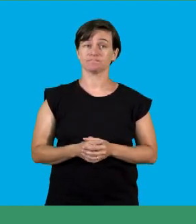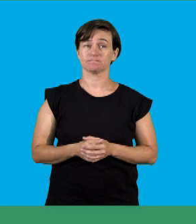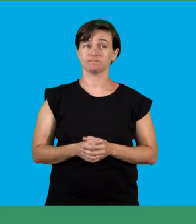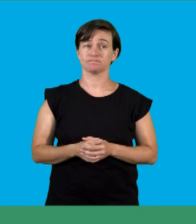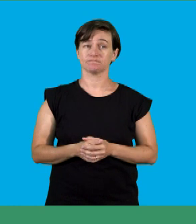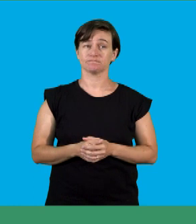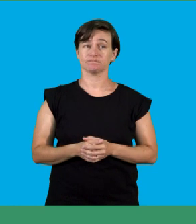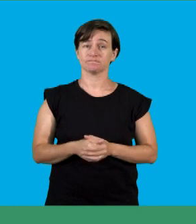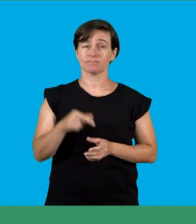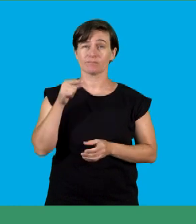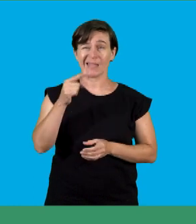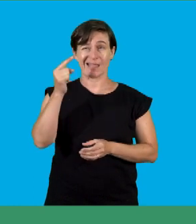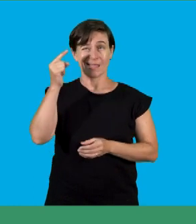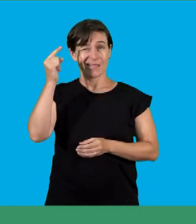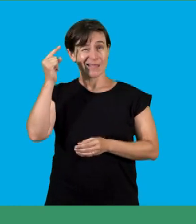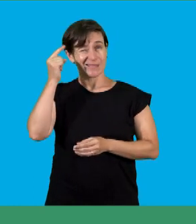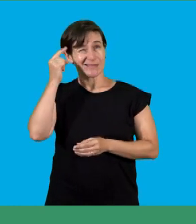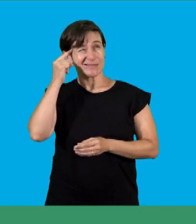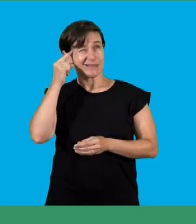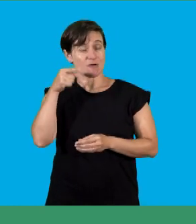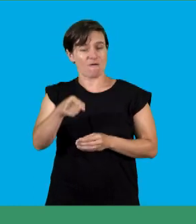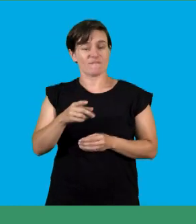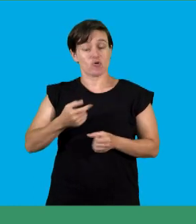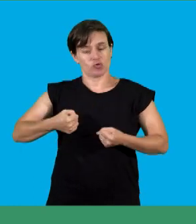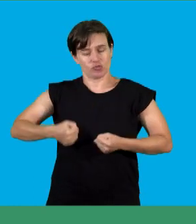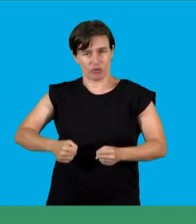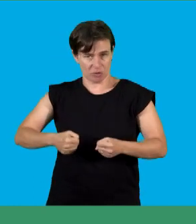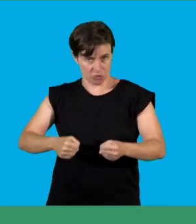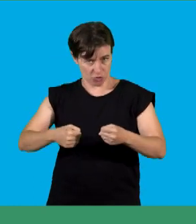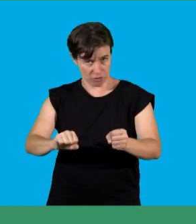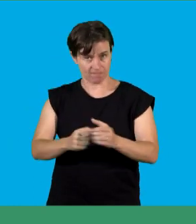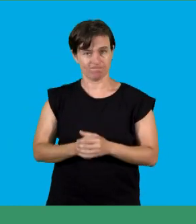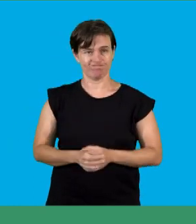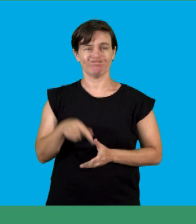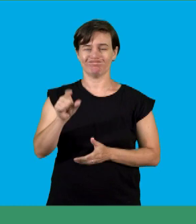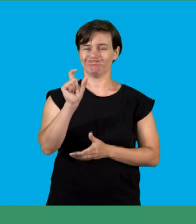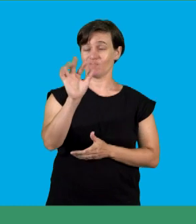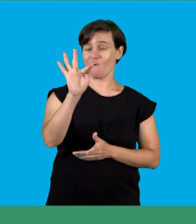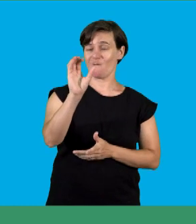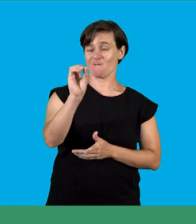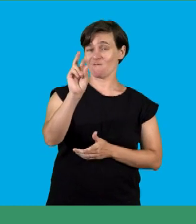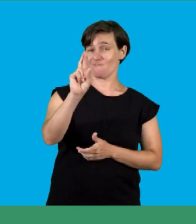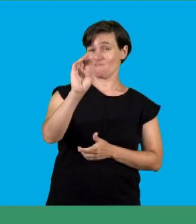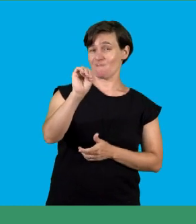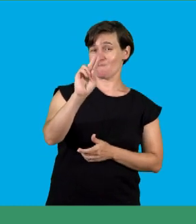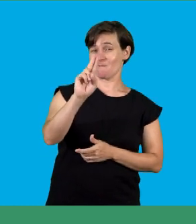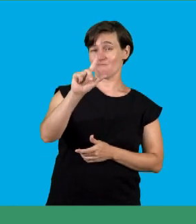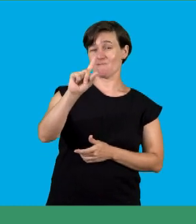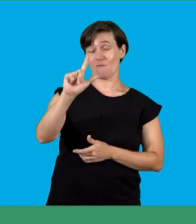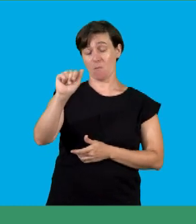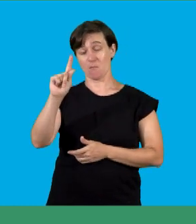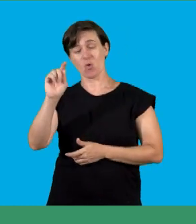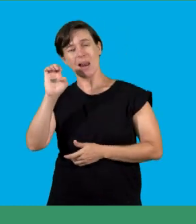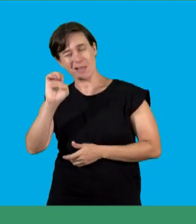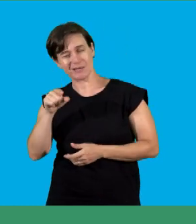formulate what? A strategy. Remember, we're coming up with strategies. Formulate a